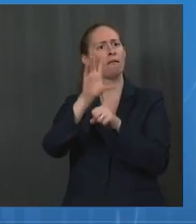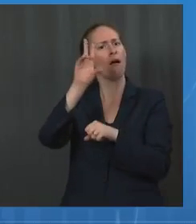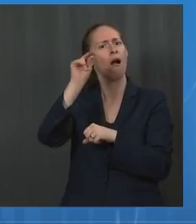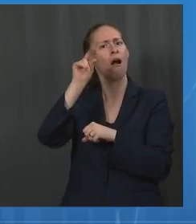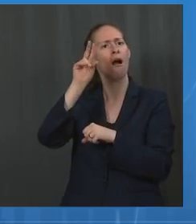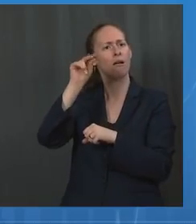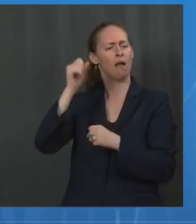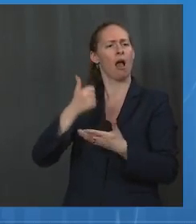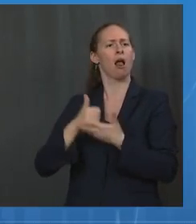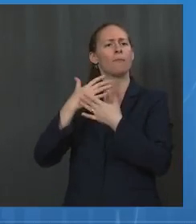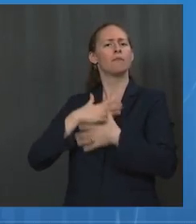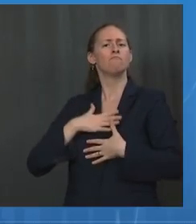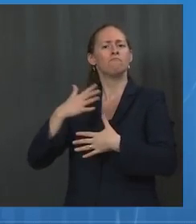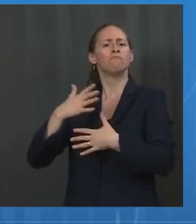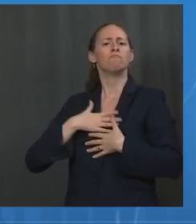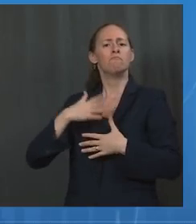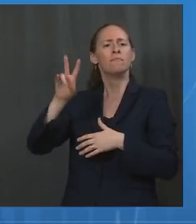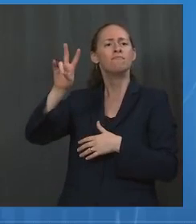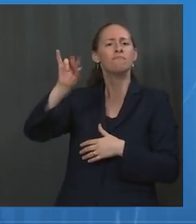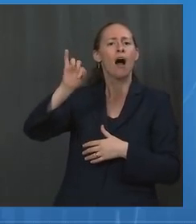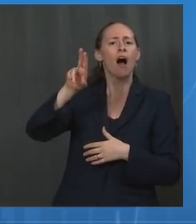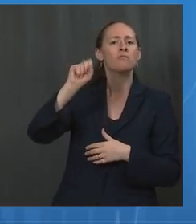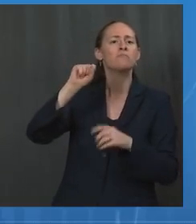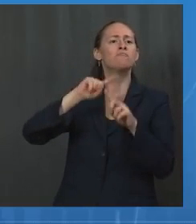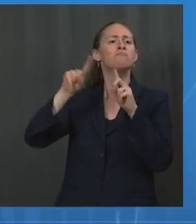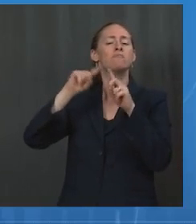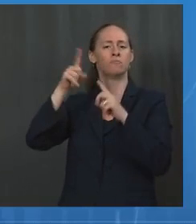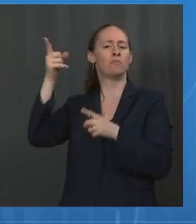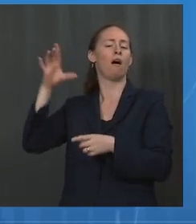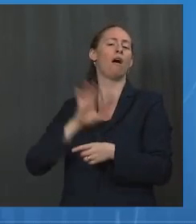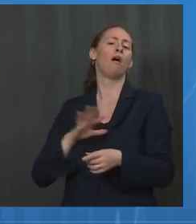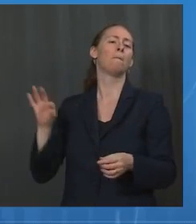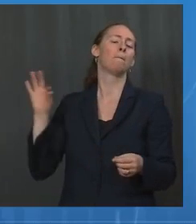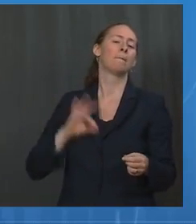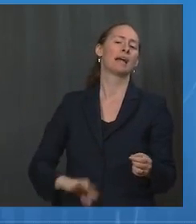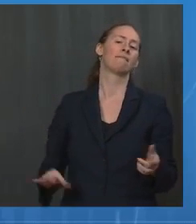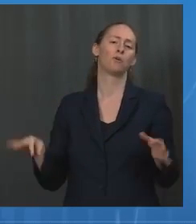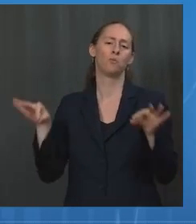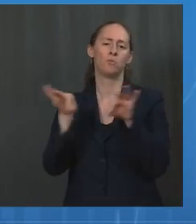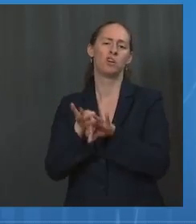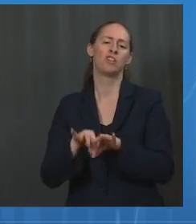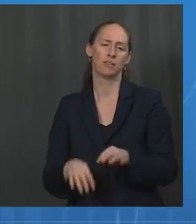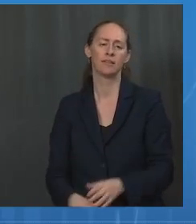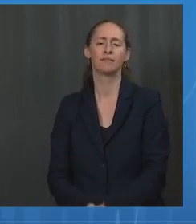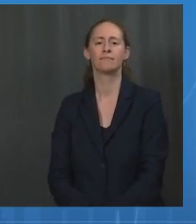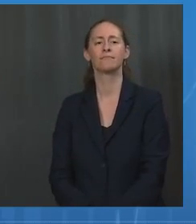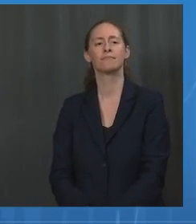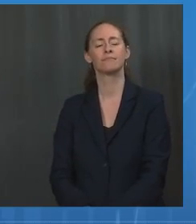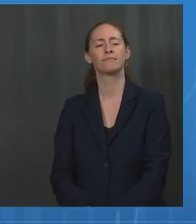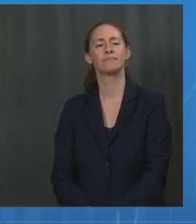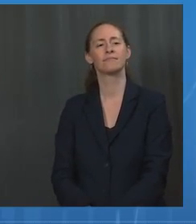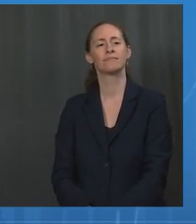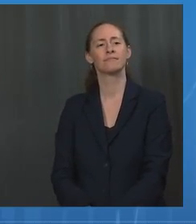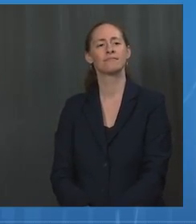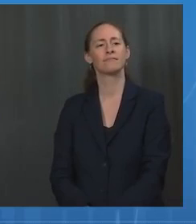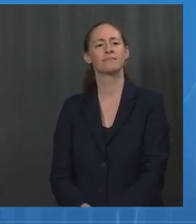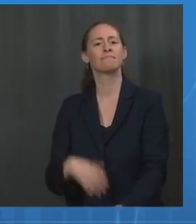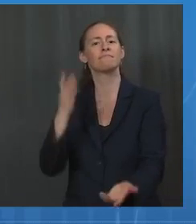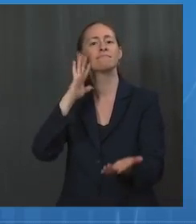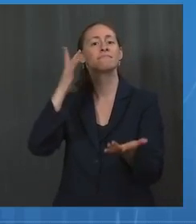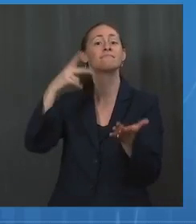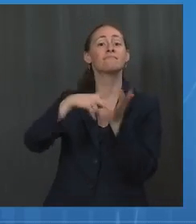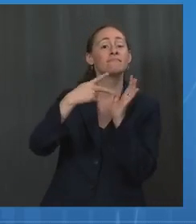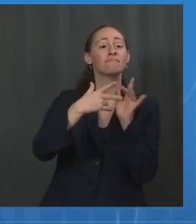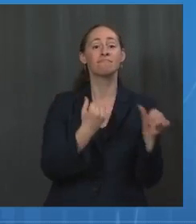circulate throughout the school year. Vaccines work to prevent serious illness, hospitalization, and death. And when our children who are not